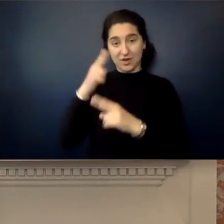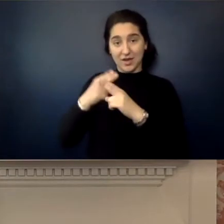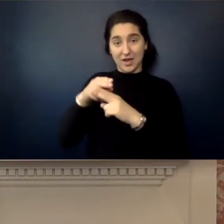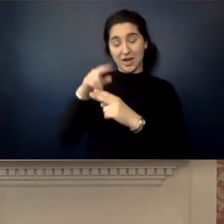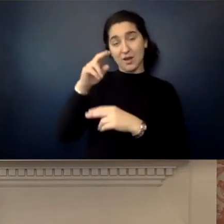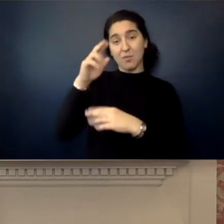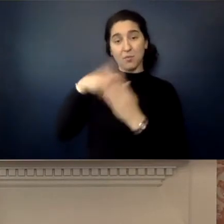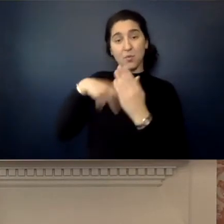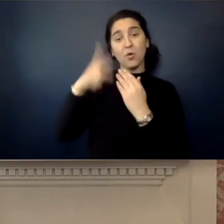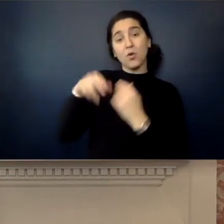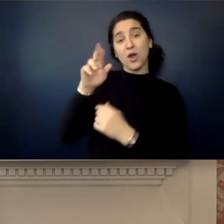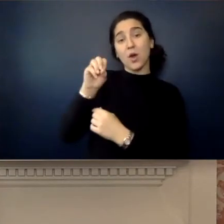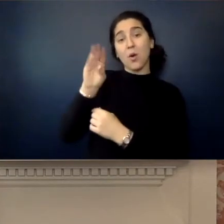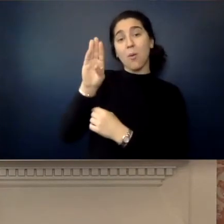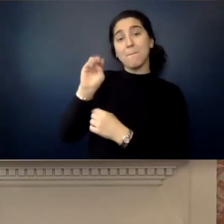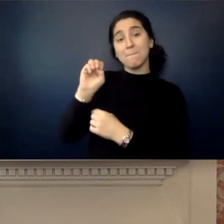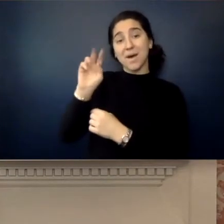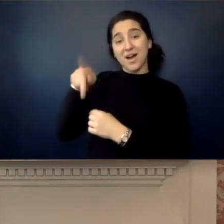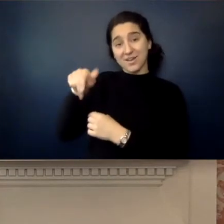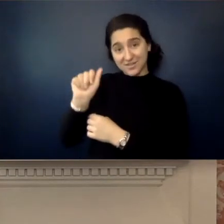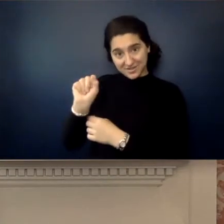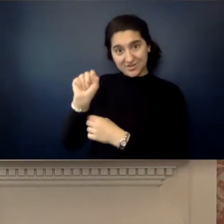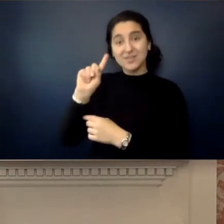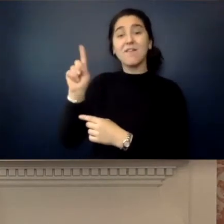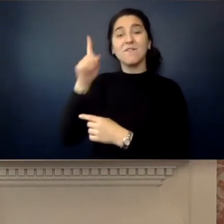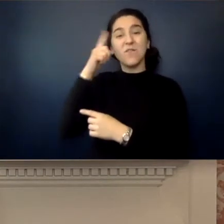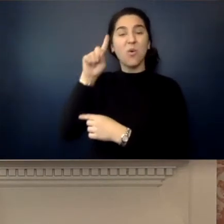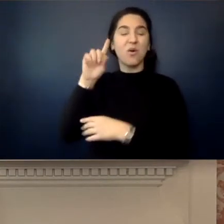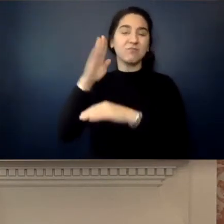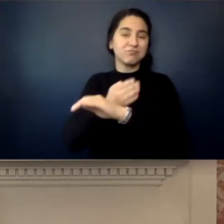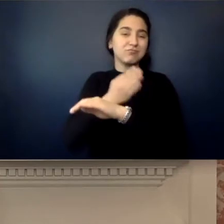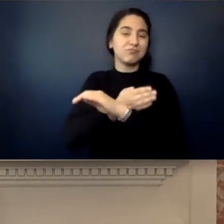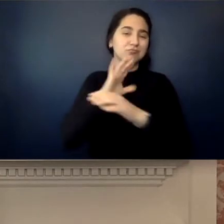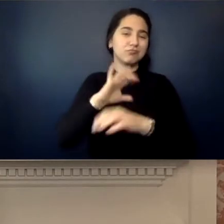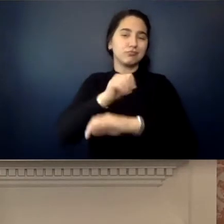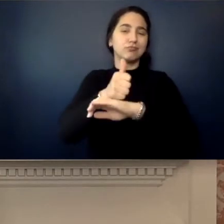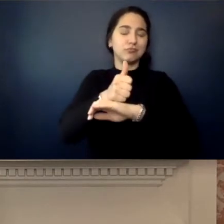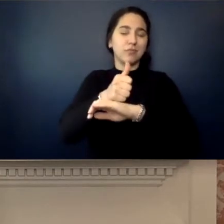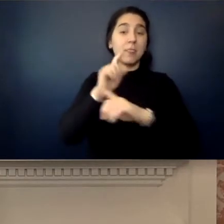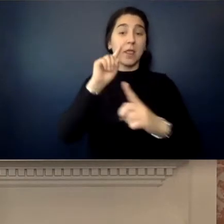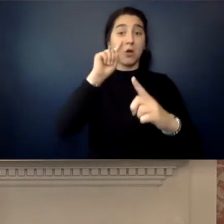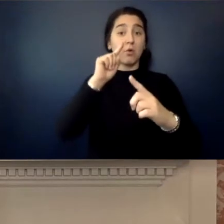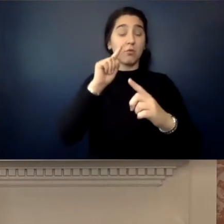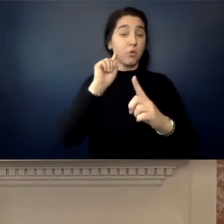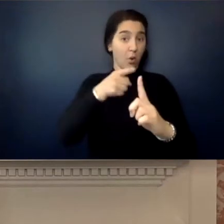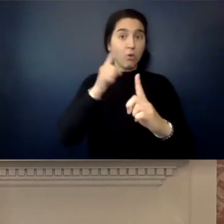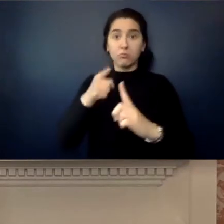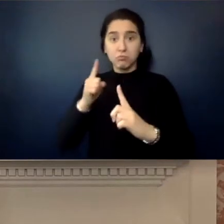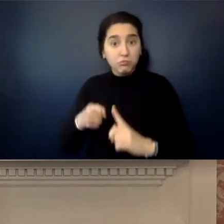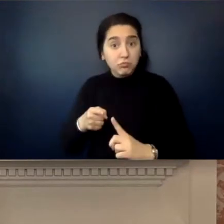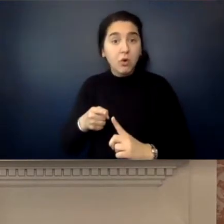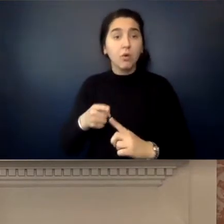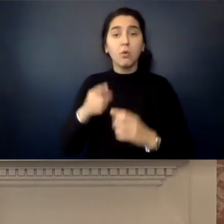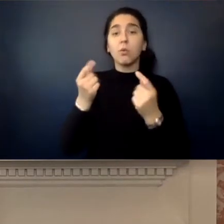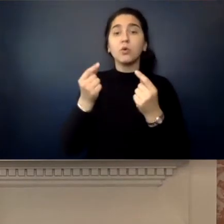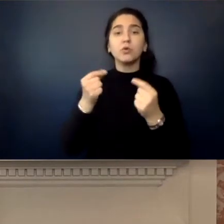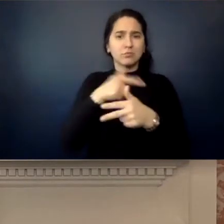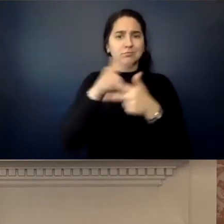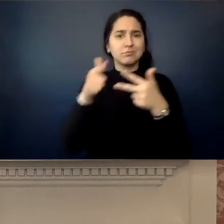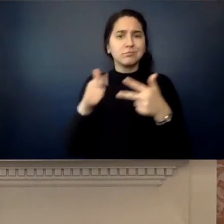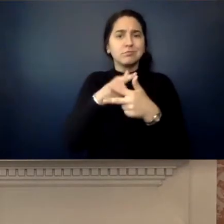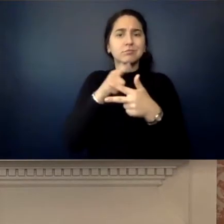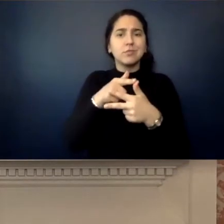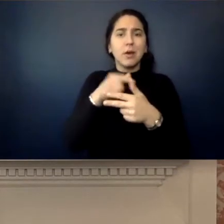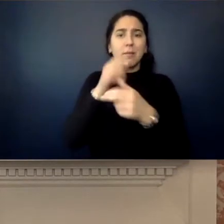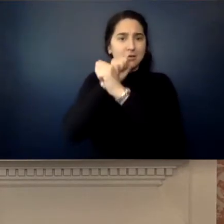better known as RECONPAS, in theological pastoral formation. And amongst their goals are